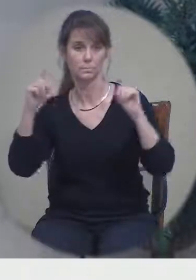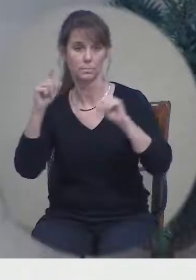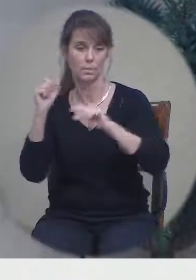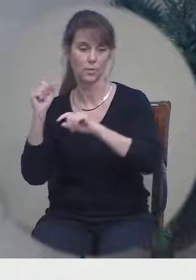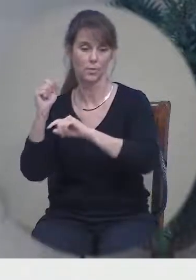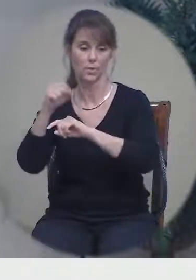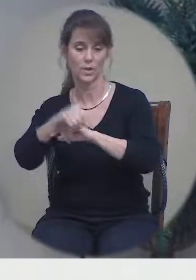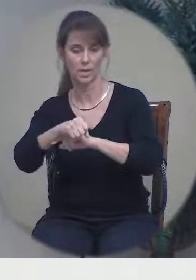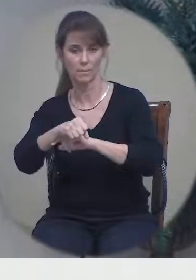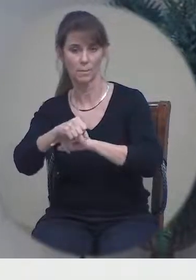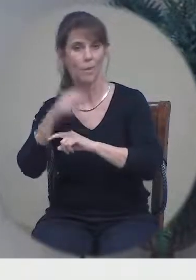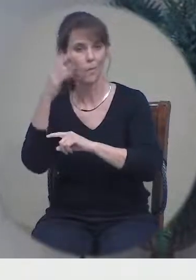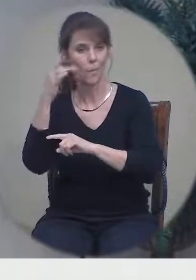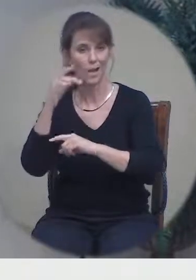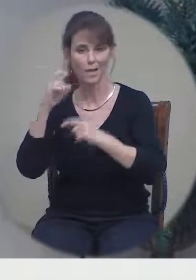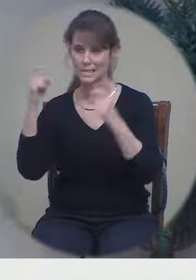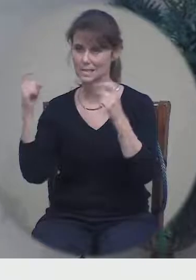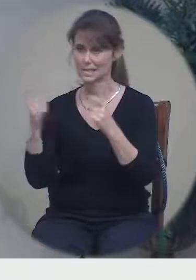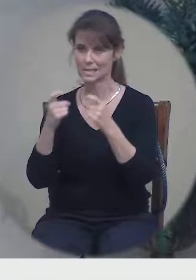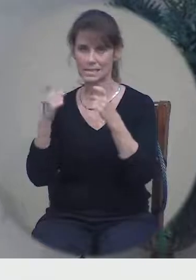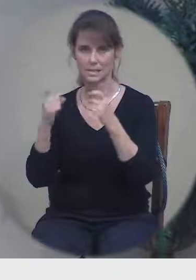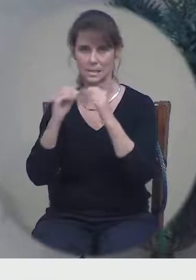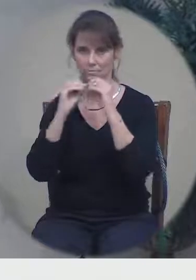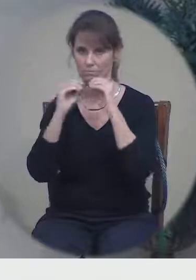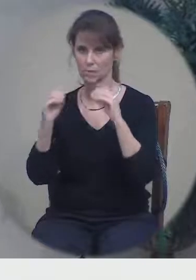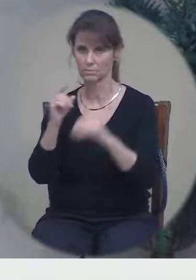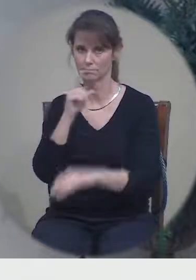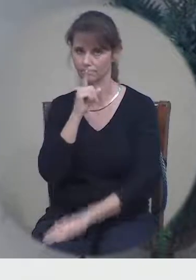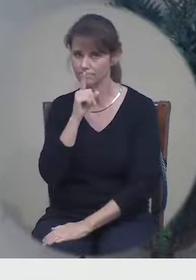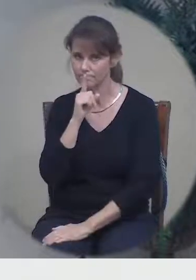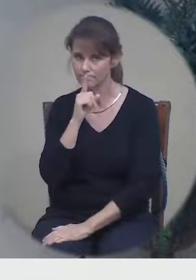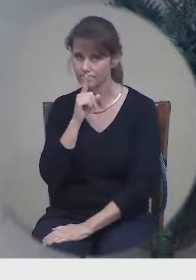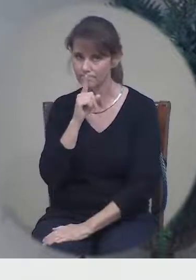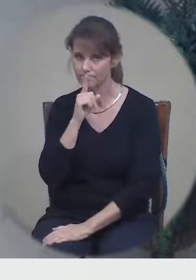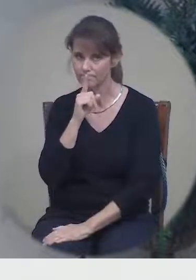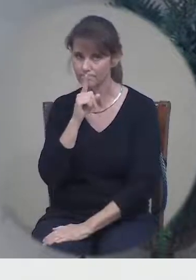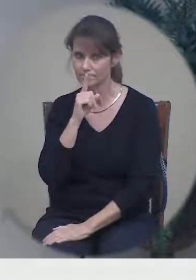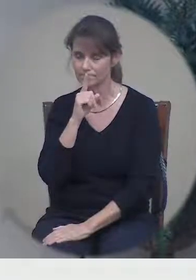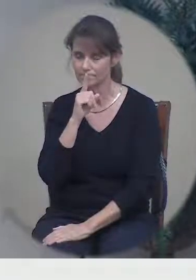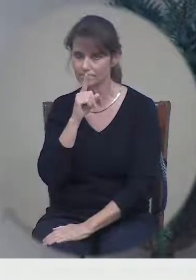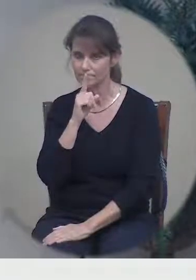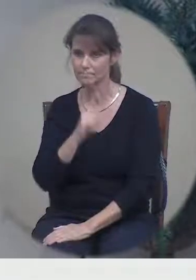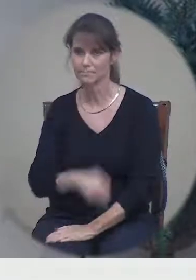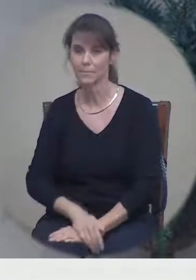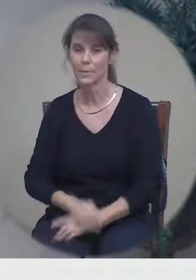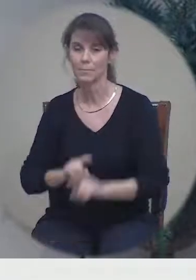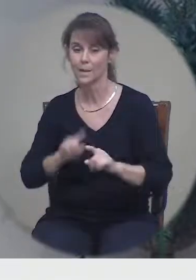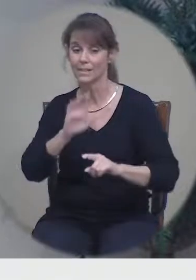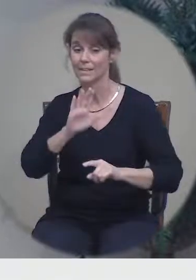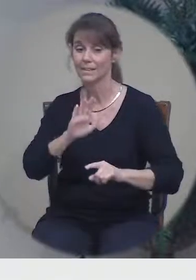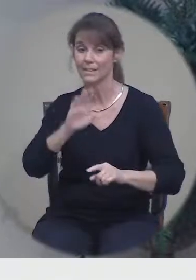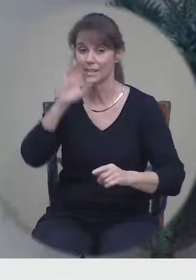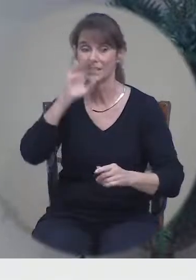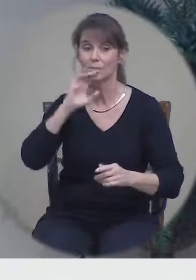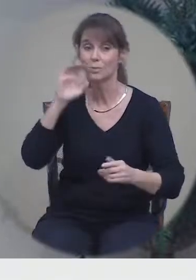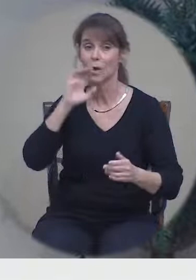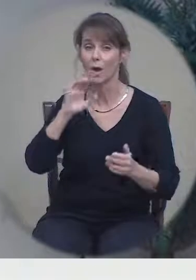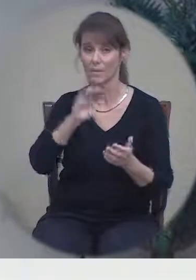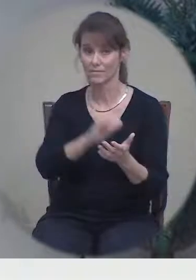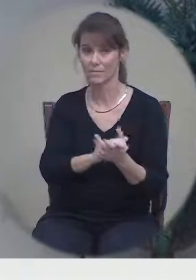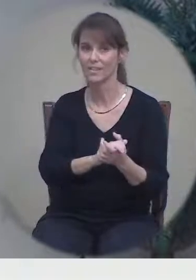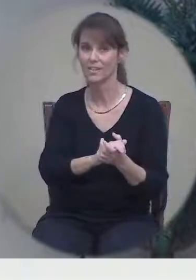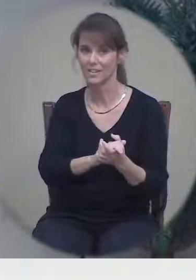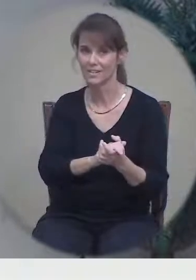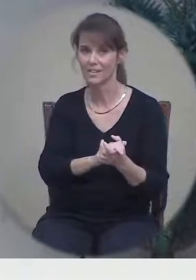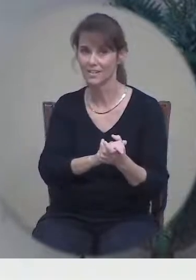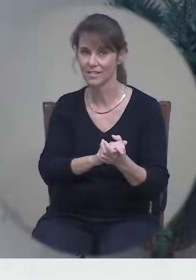those because he doesn't sin with his lips. But you know who doesn't? His wife. And she becomes a trial for him. His